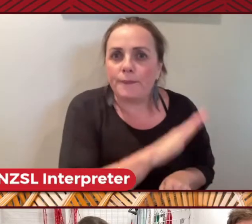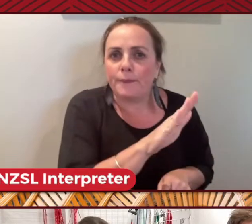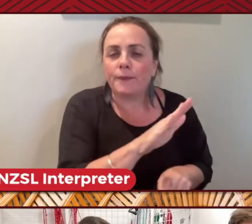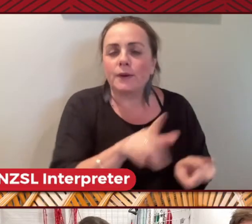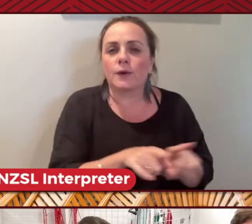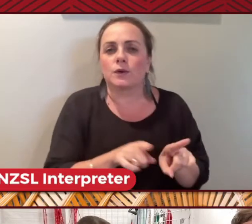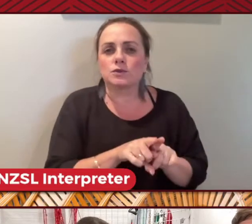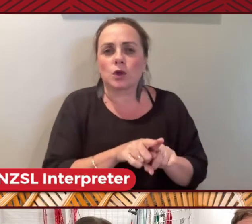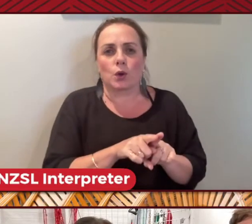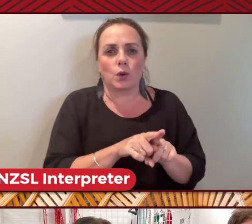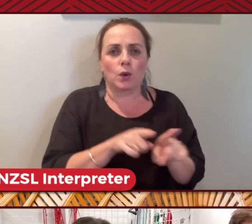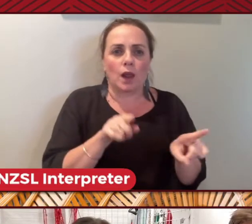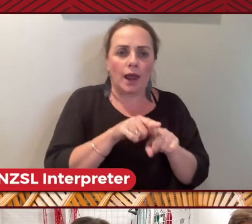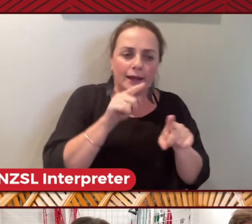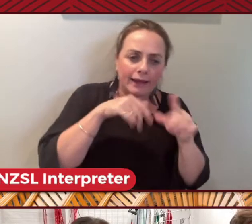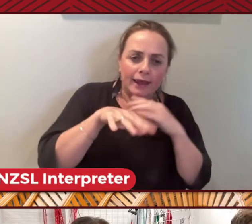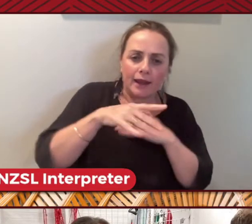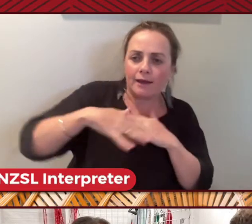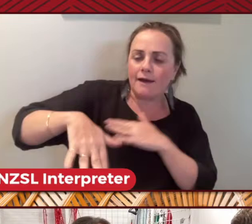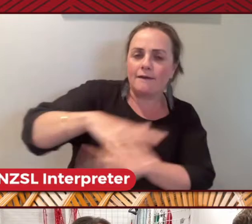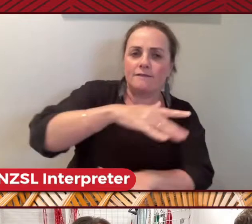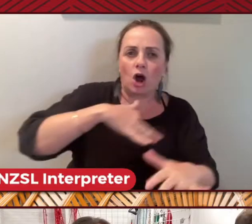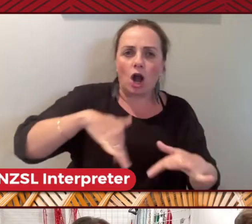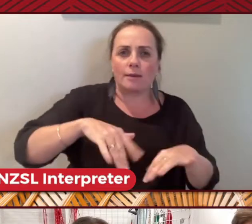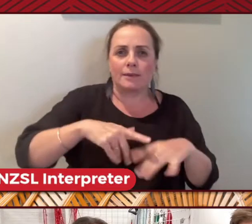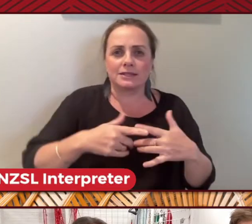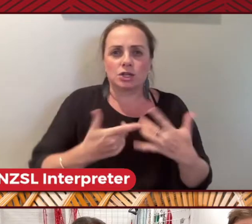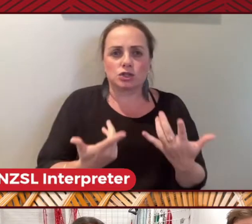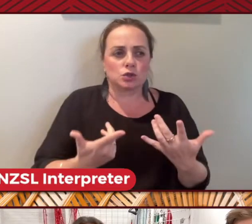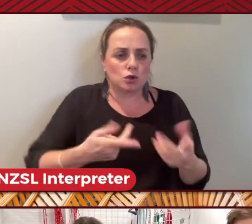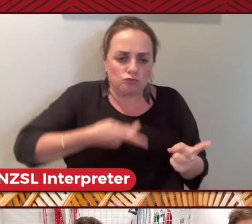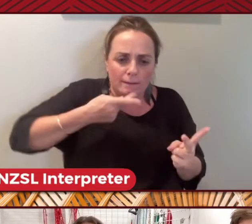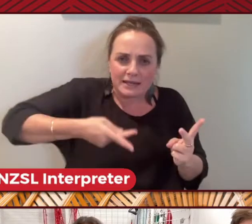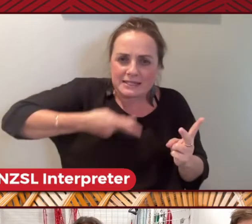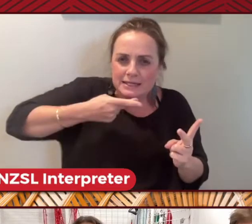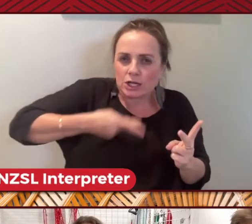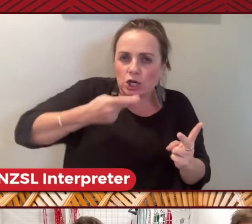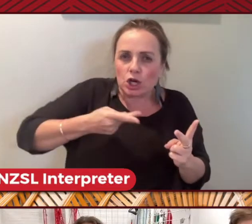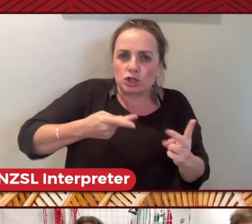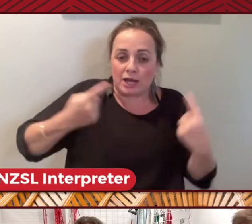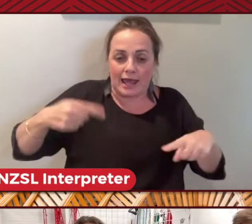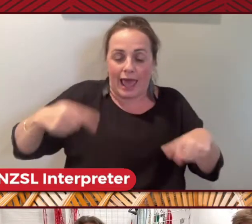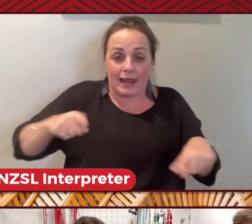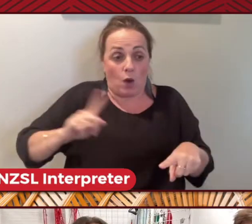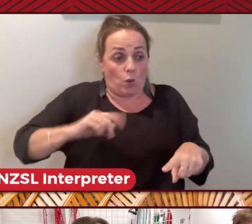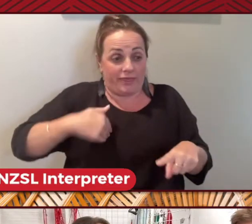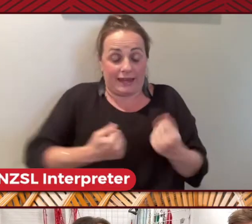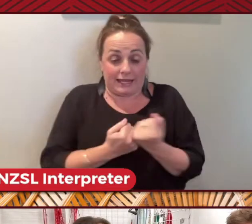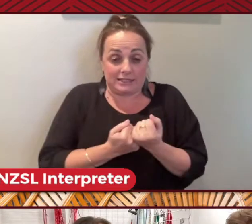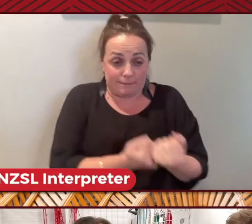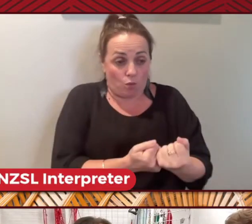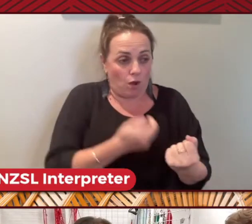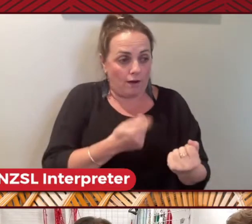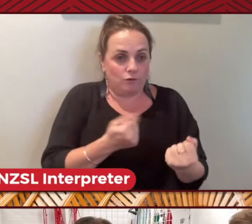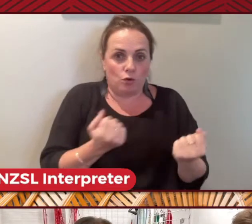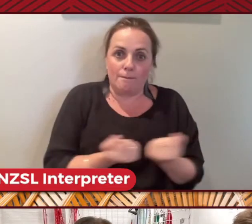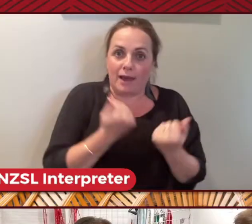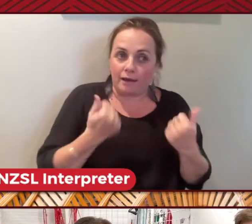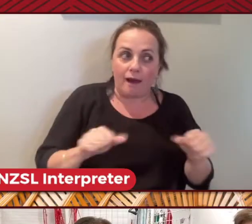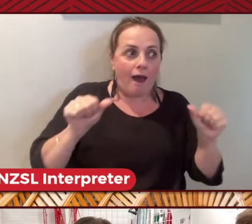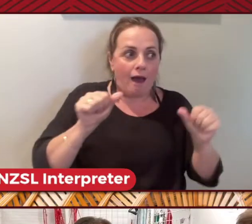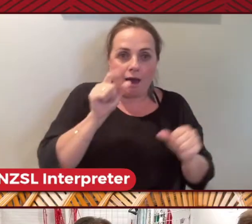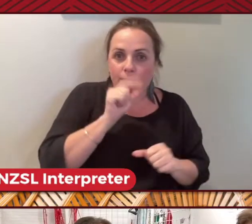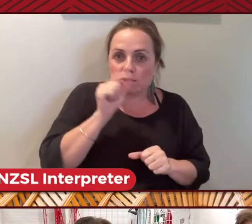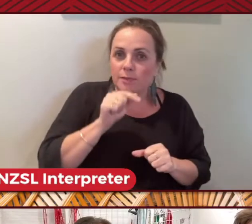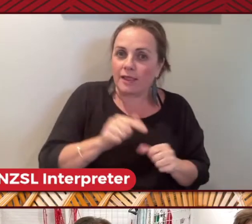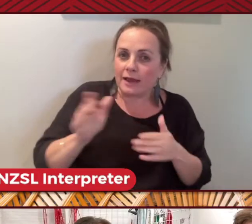to the environment, to the vestibular system, to repetition, and just getting them comfortable in movement. As we know,